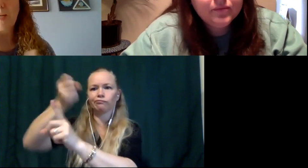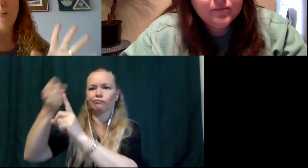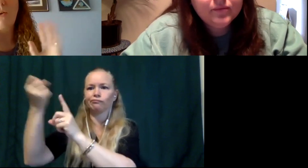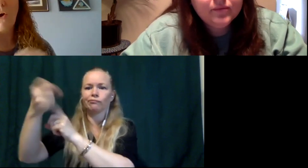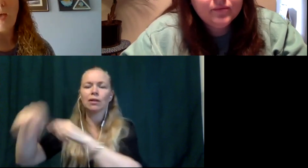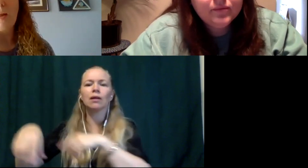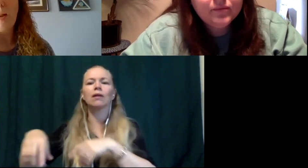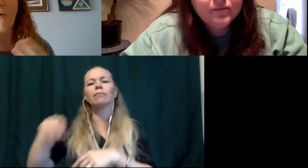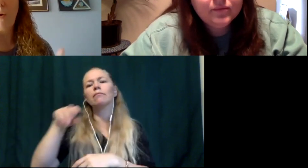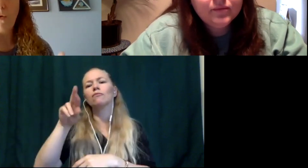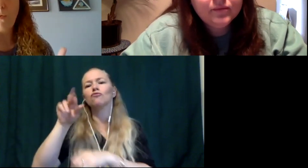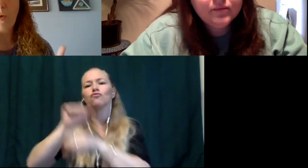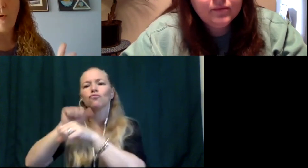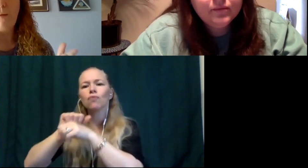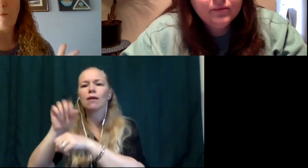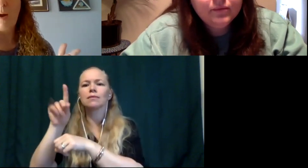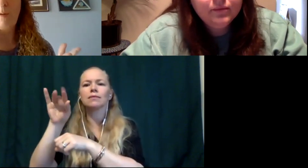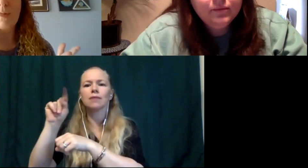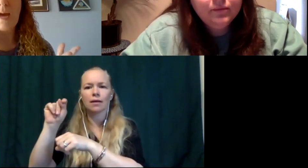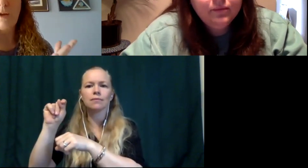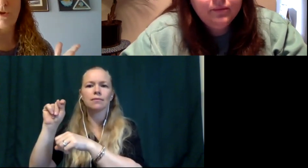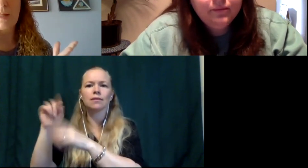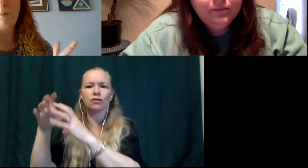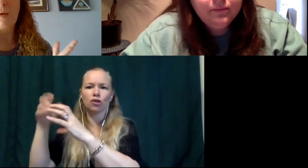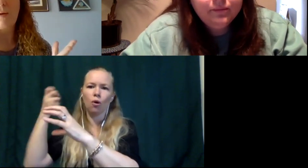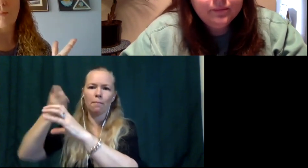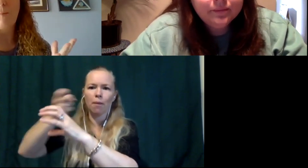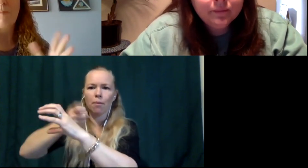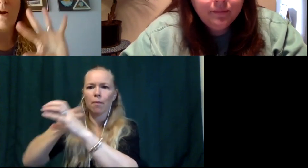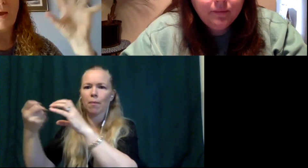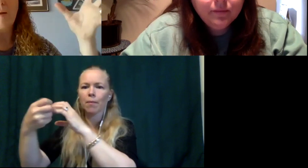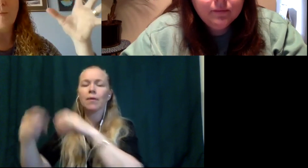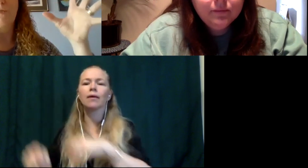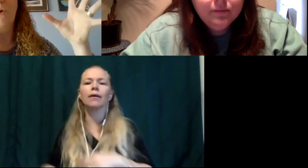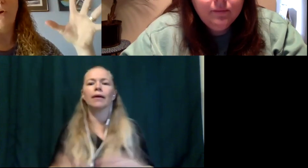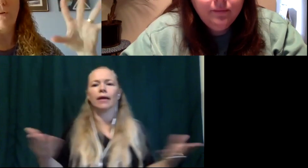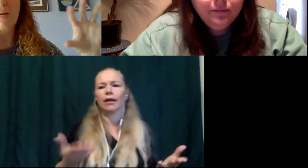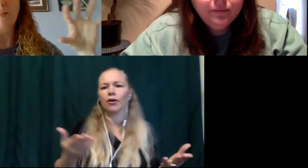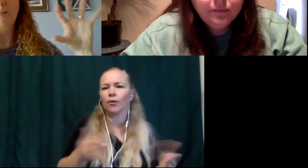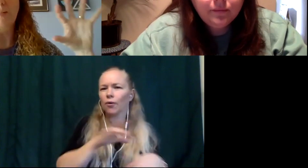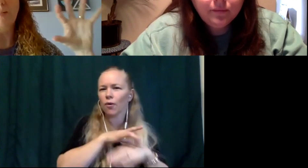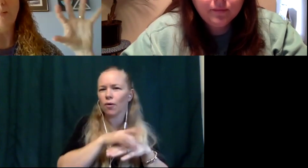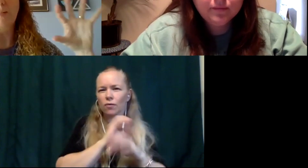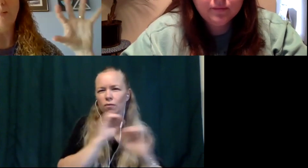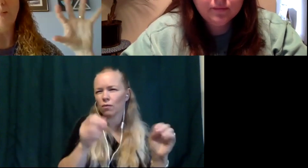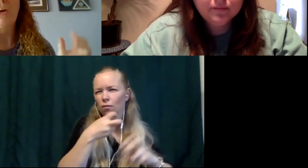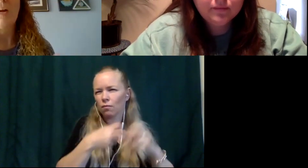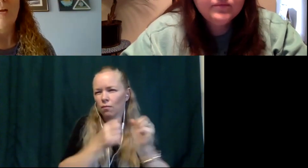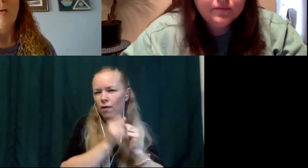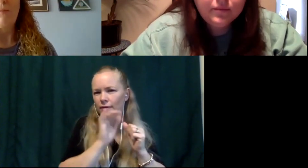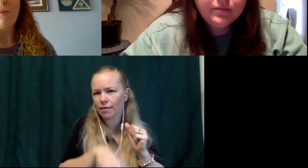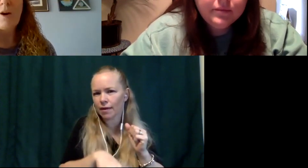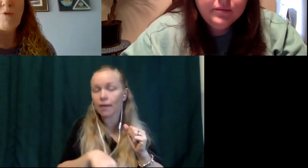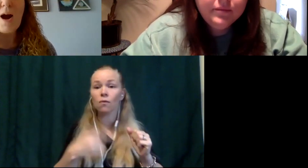and dust and all that. Now on Earth, we don't have a problem with that usually, because our atmosphere, our nice thick